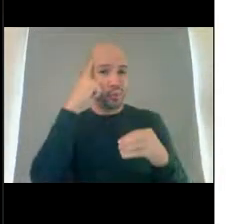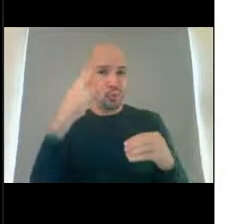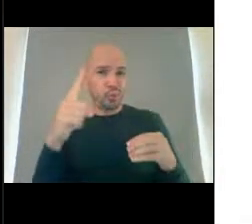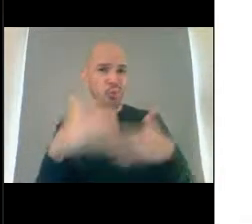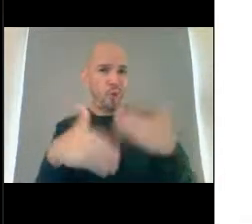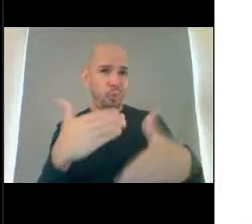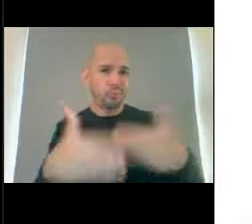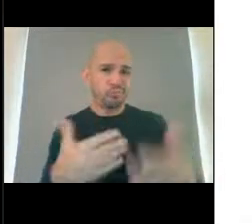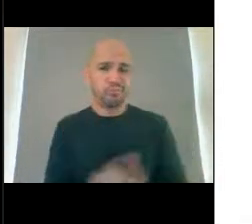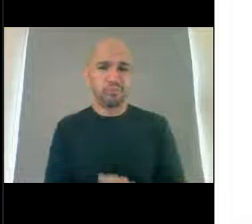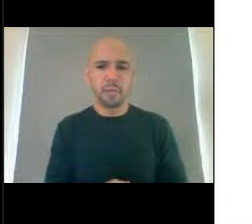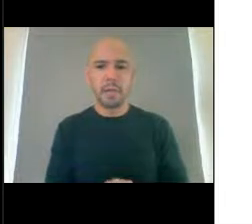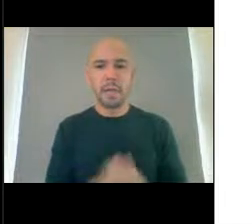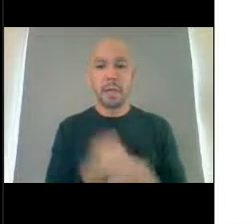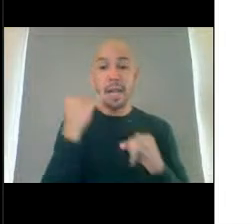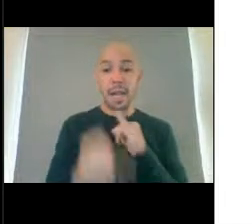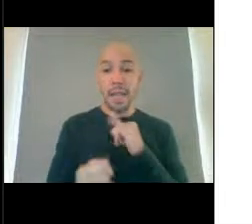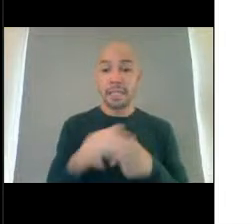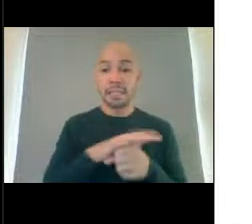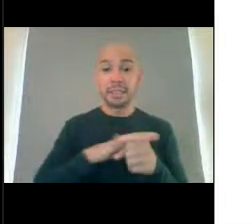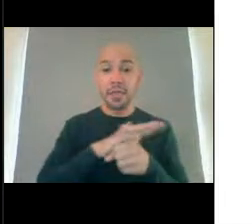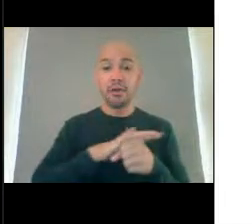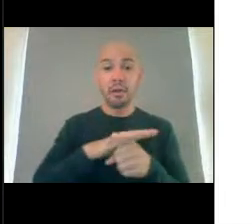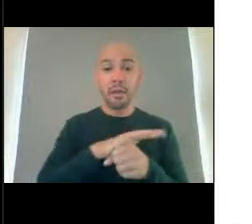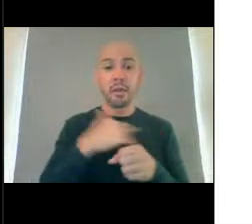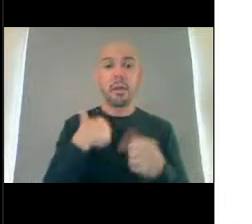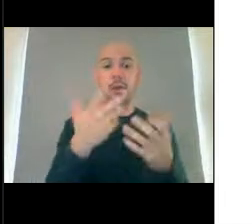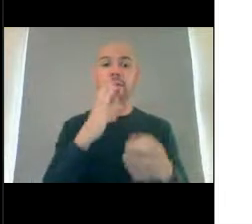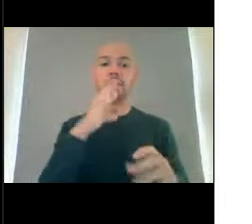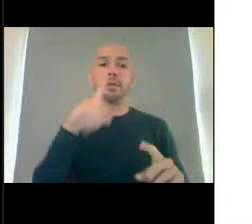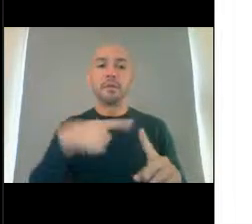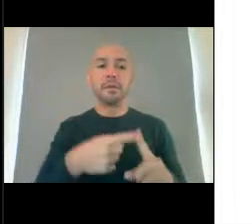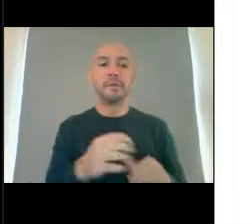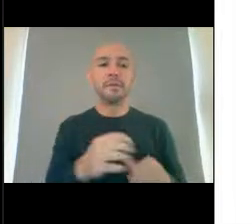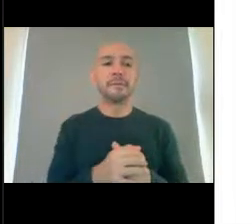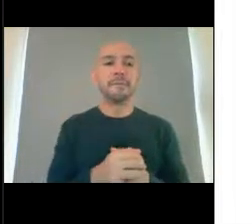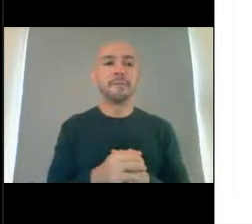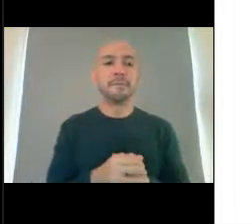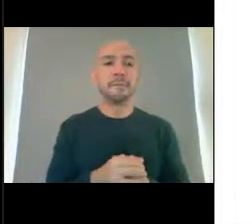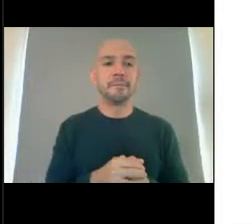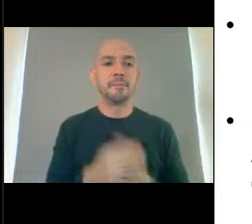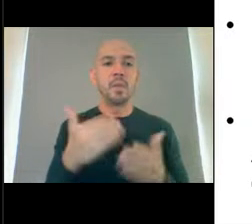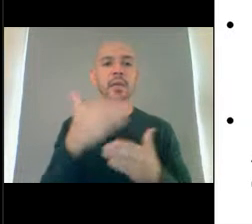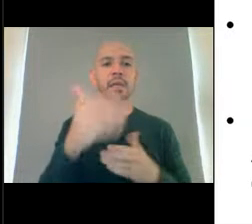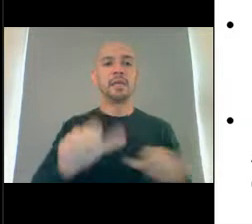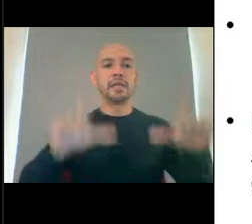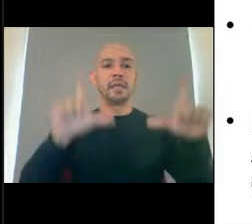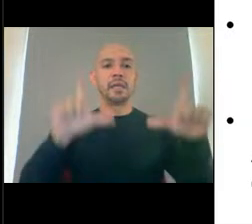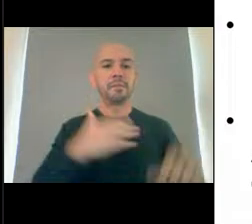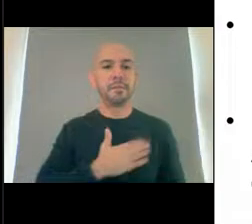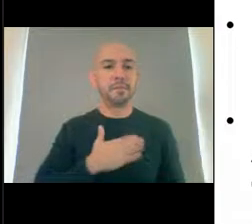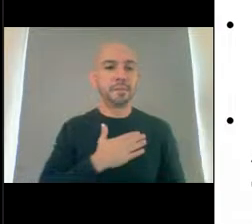then uh last area uh that i'd like to speak about and next slide please